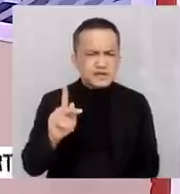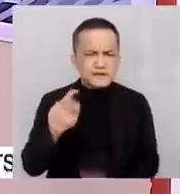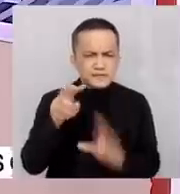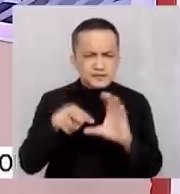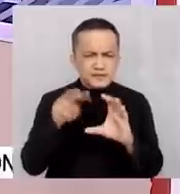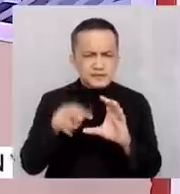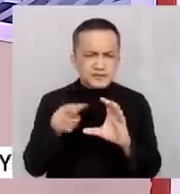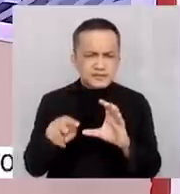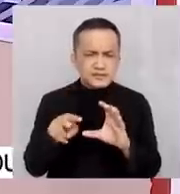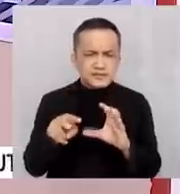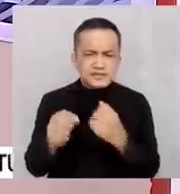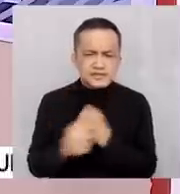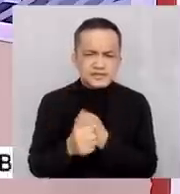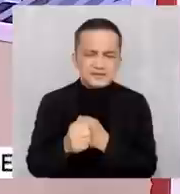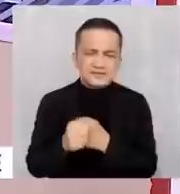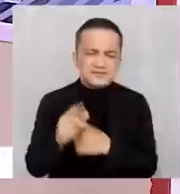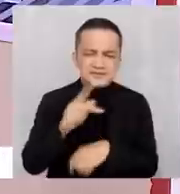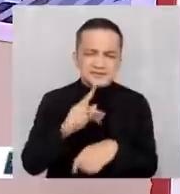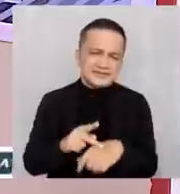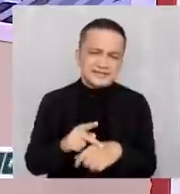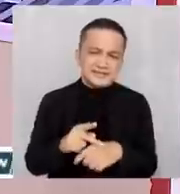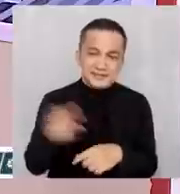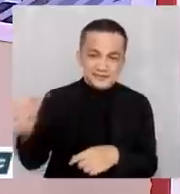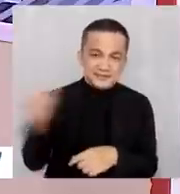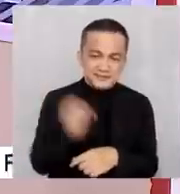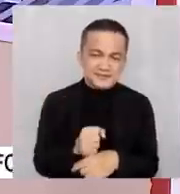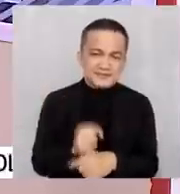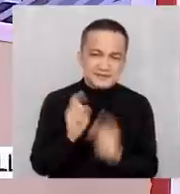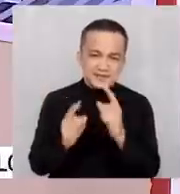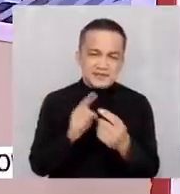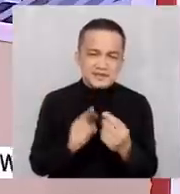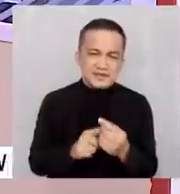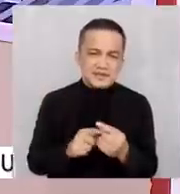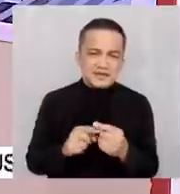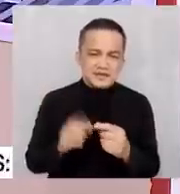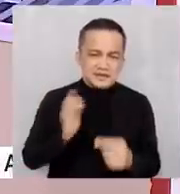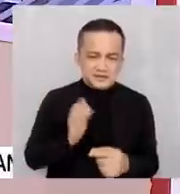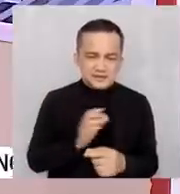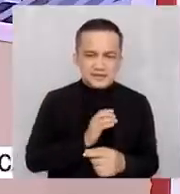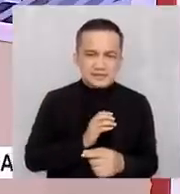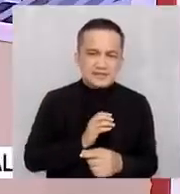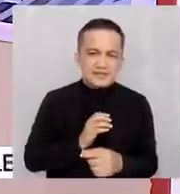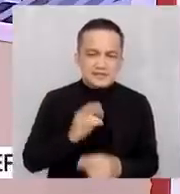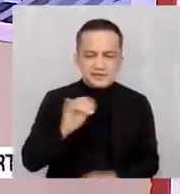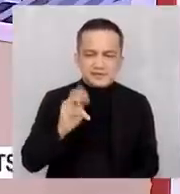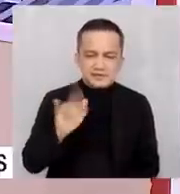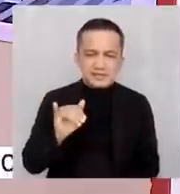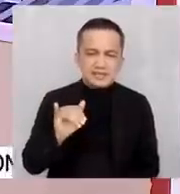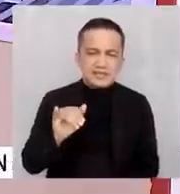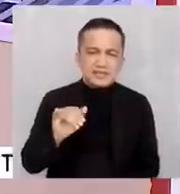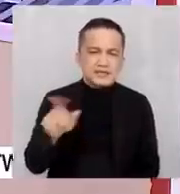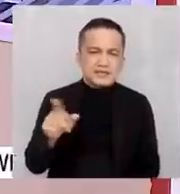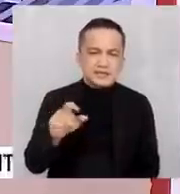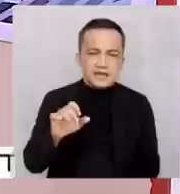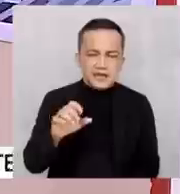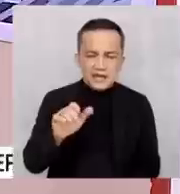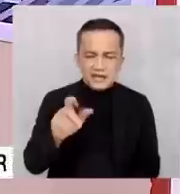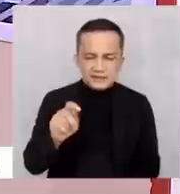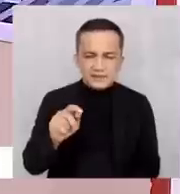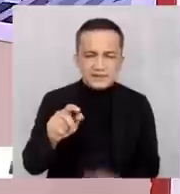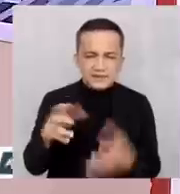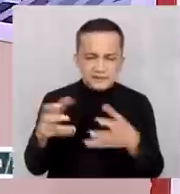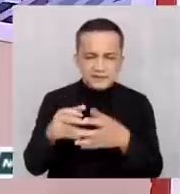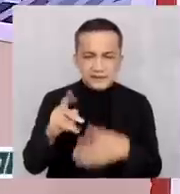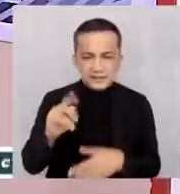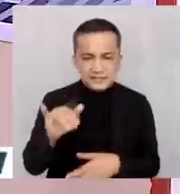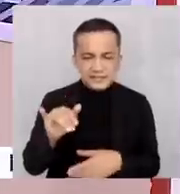campaign. Joining us now to talk about this is House Deputy Minority Leader Franz Castro of the ACT Party List. Congresswoman Castro,